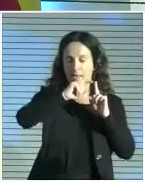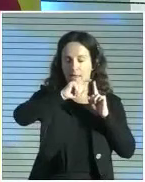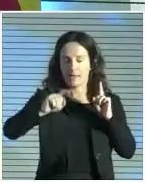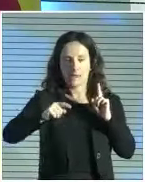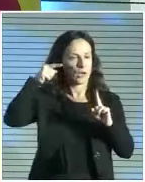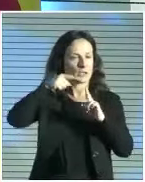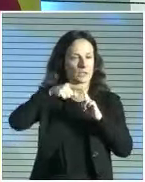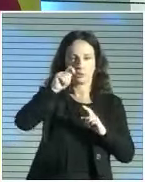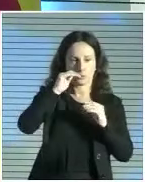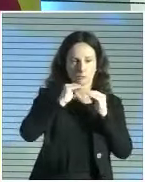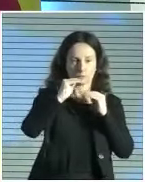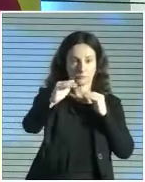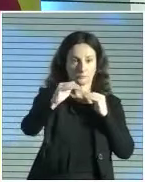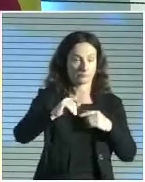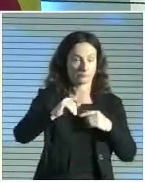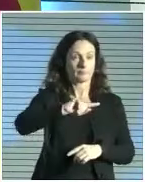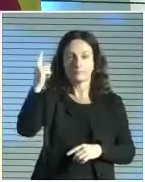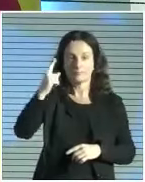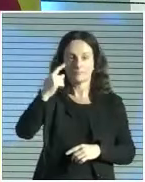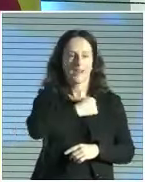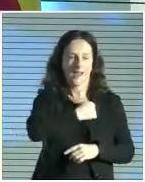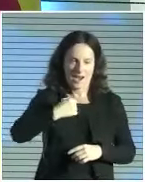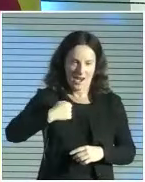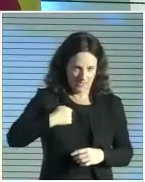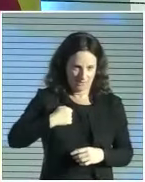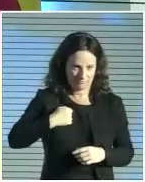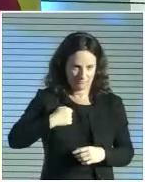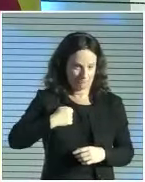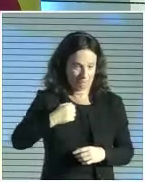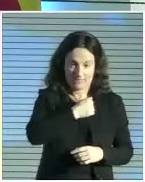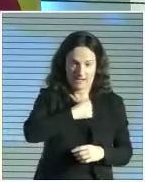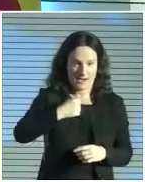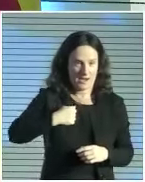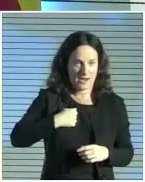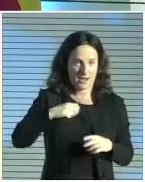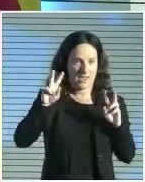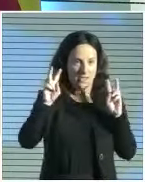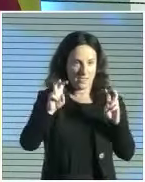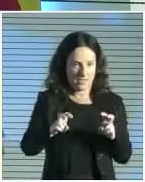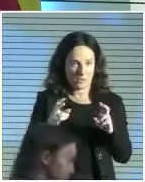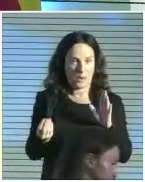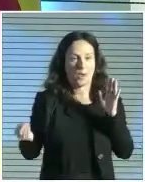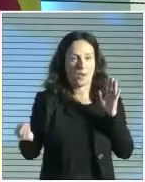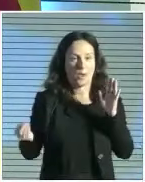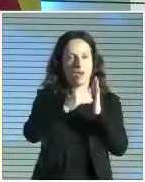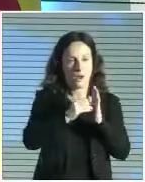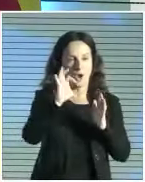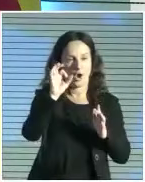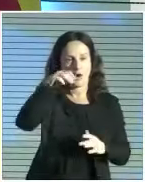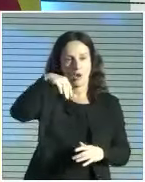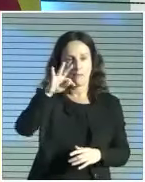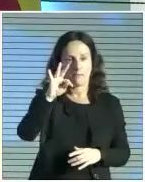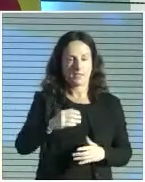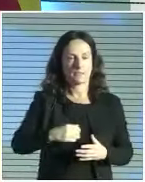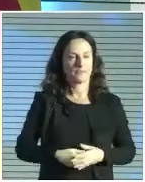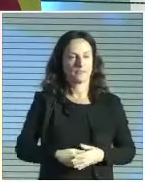discussions of UNWTO. So something we assume nowadays was simply the work of UNWTO, came from a member state back then